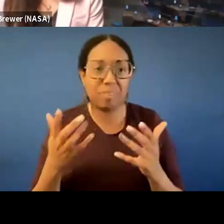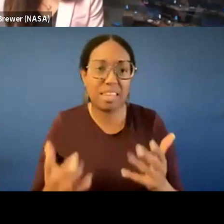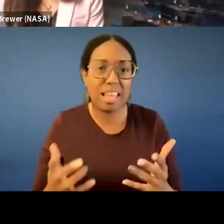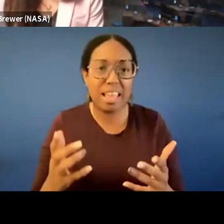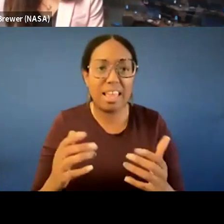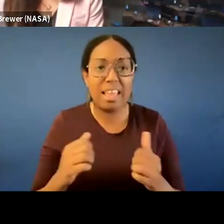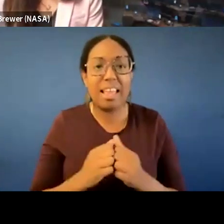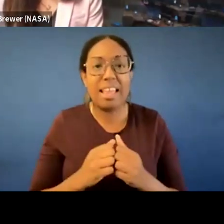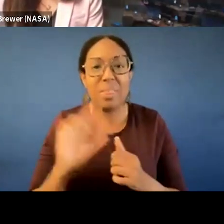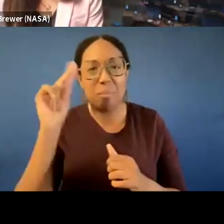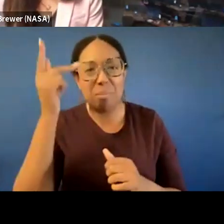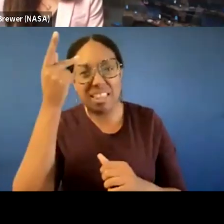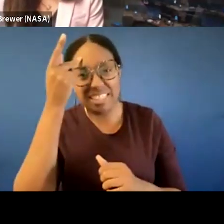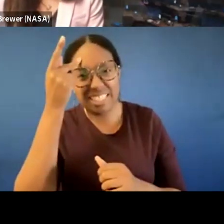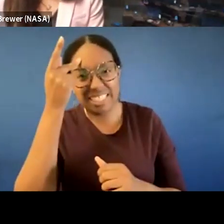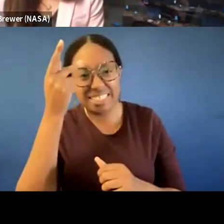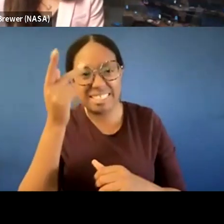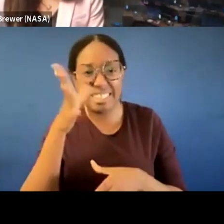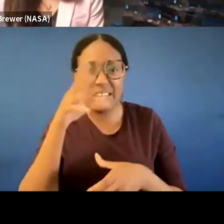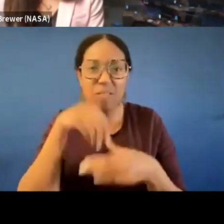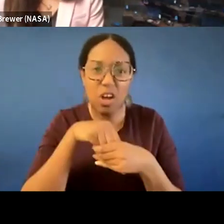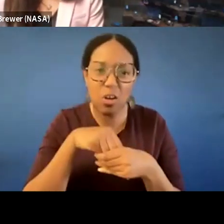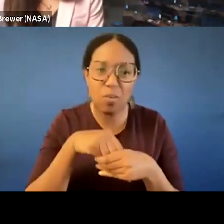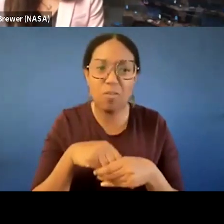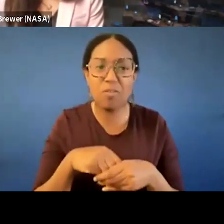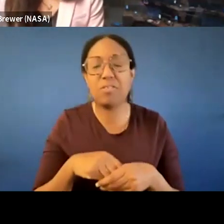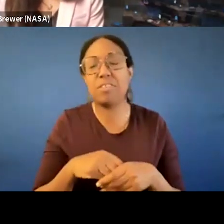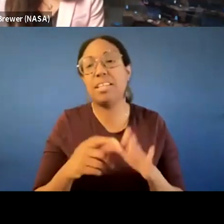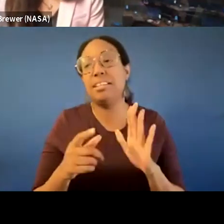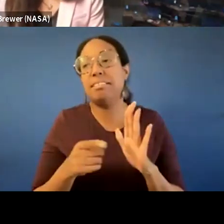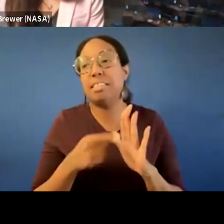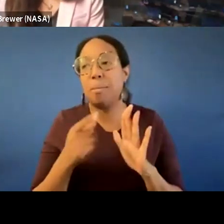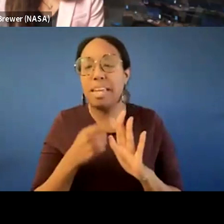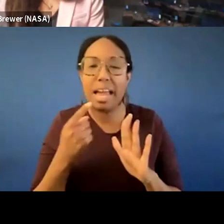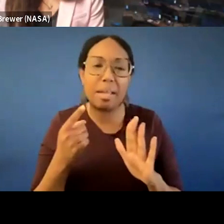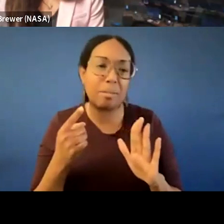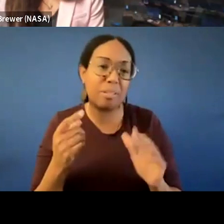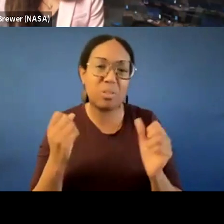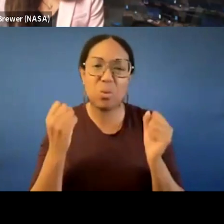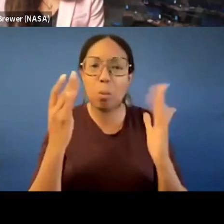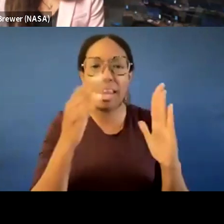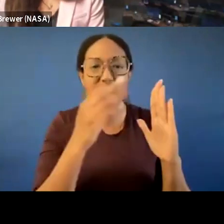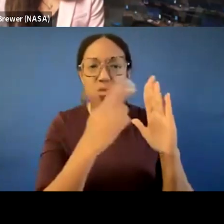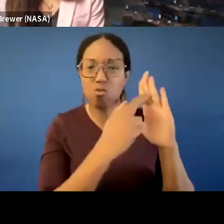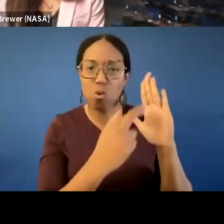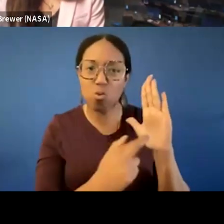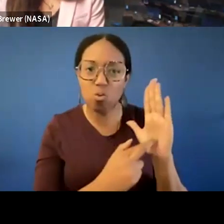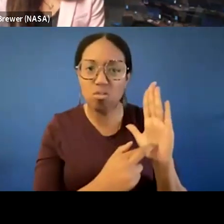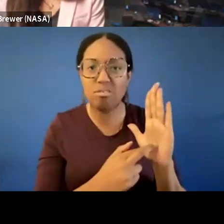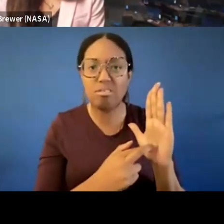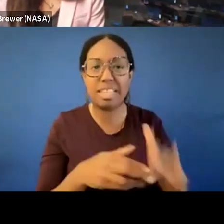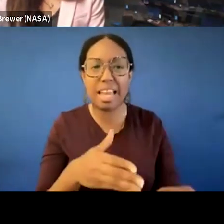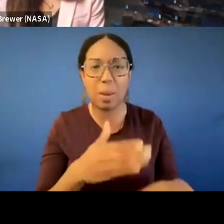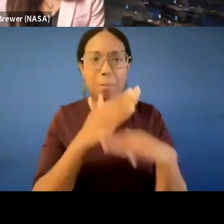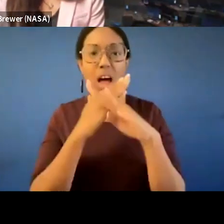that we have in government. Sometimes there's a lot of hoops that you have to jump through, a lot of rules and regulations, and it can sometimes